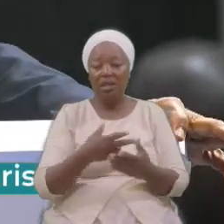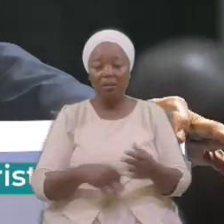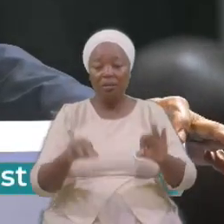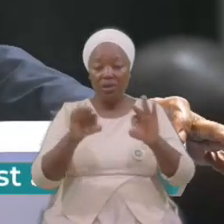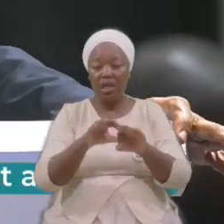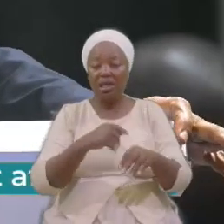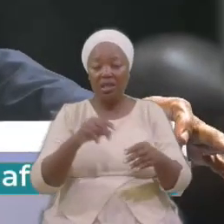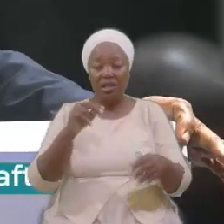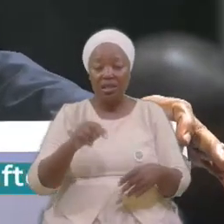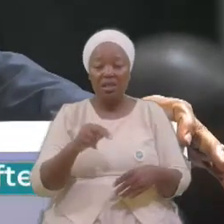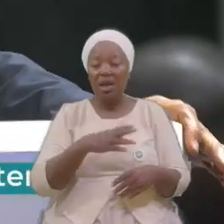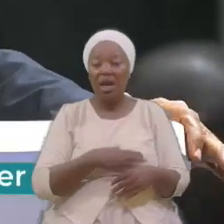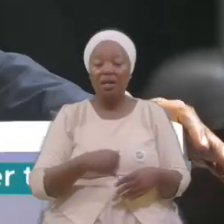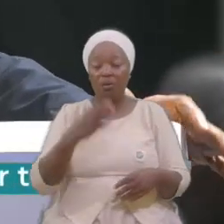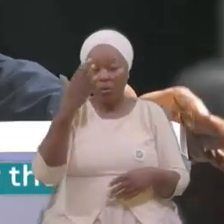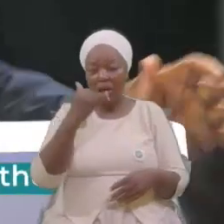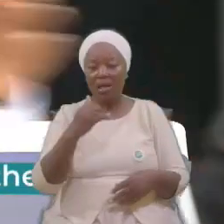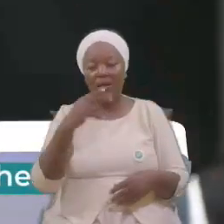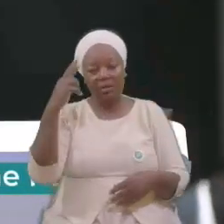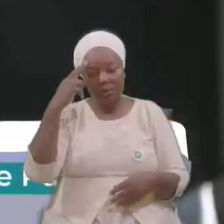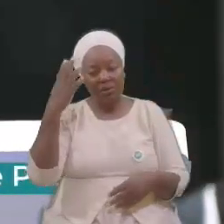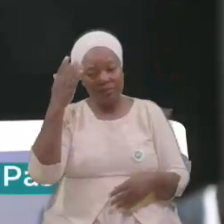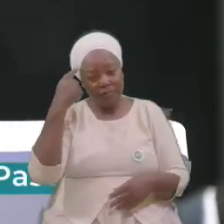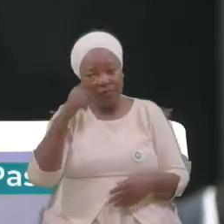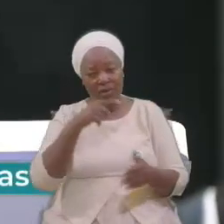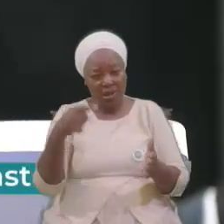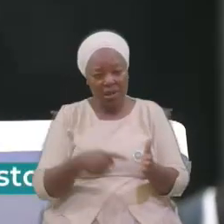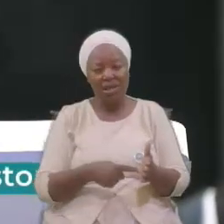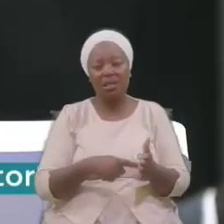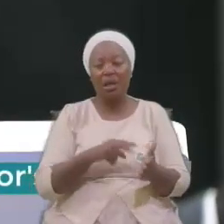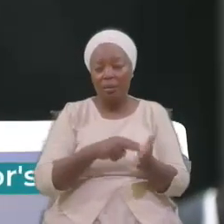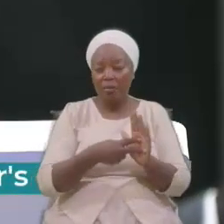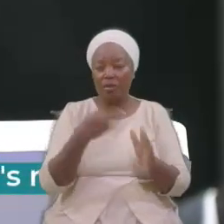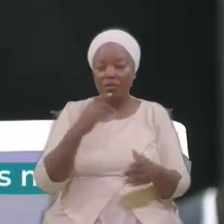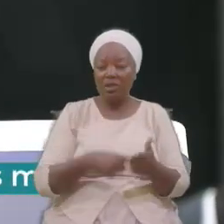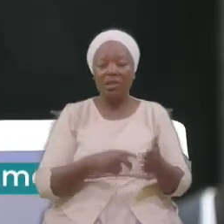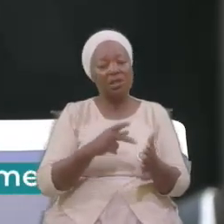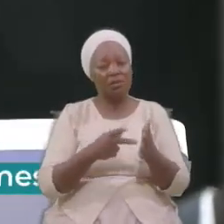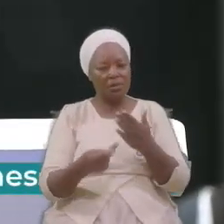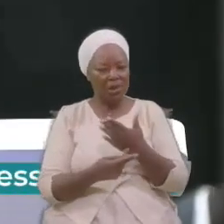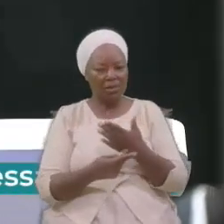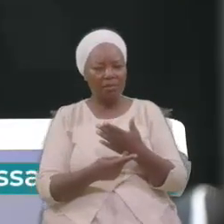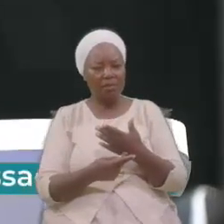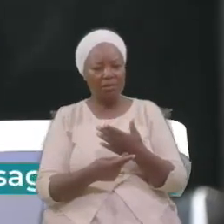No one should be left out, please. Those on the road, reach out to them because this is the last night.